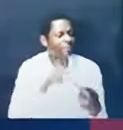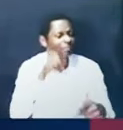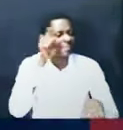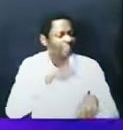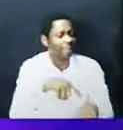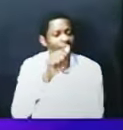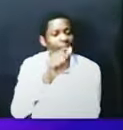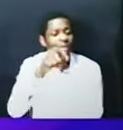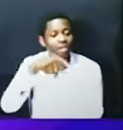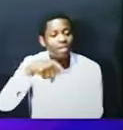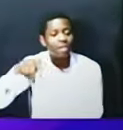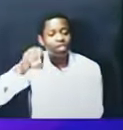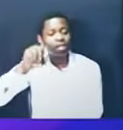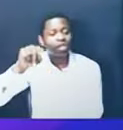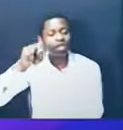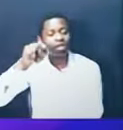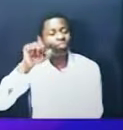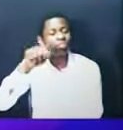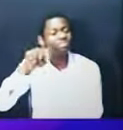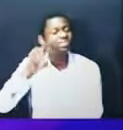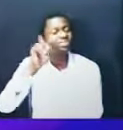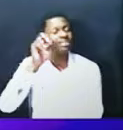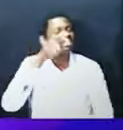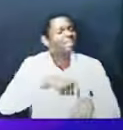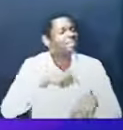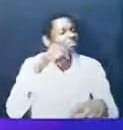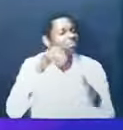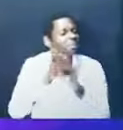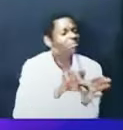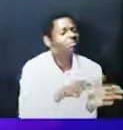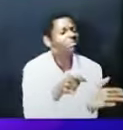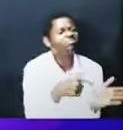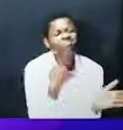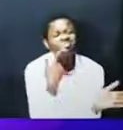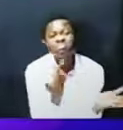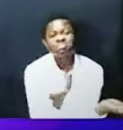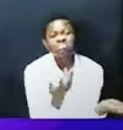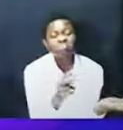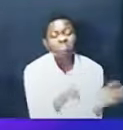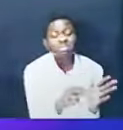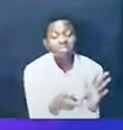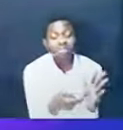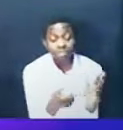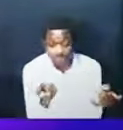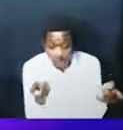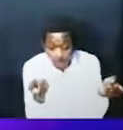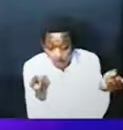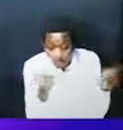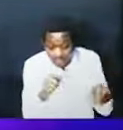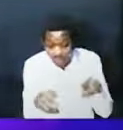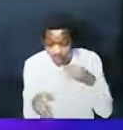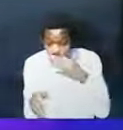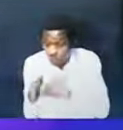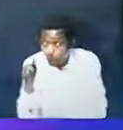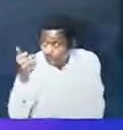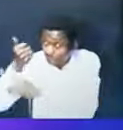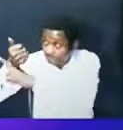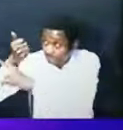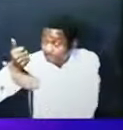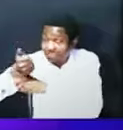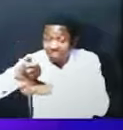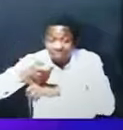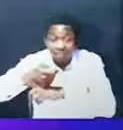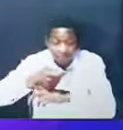ka ebre eja na ashato a de na ye pa kire. It is when God's providential oversight